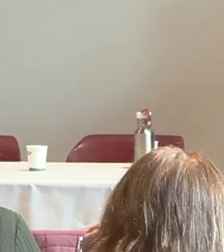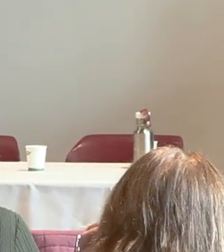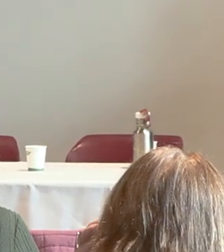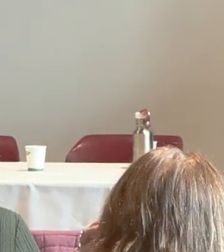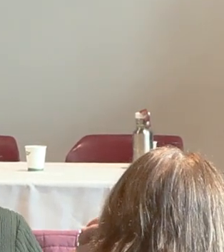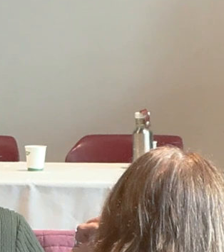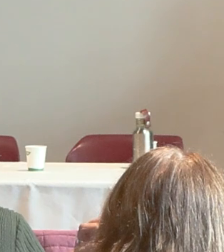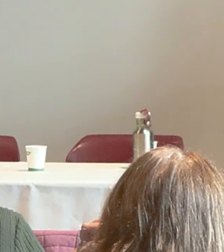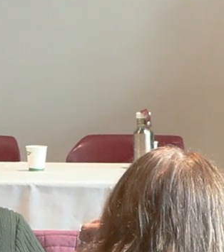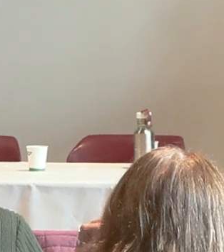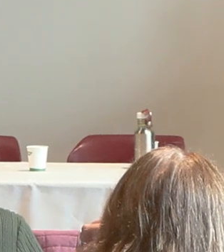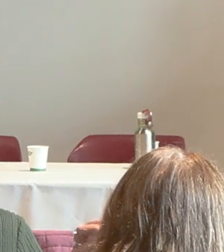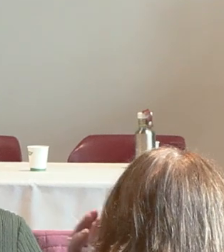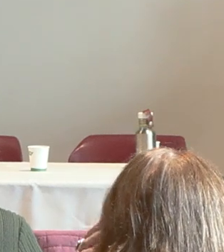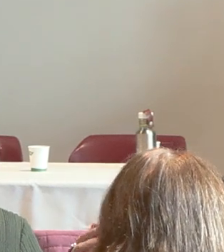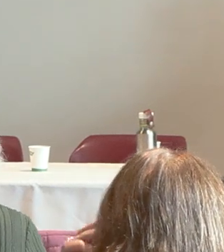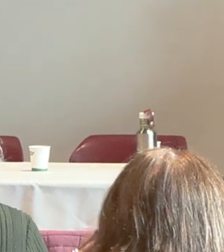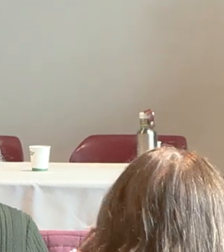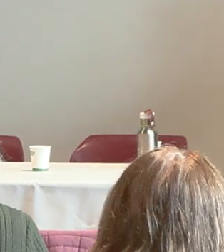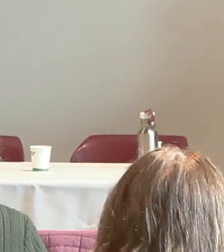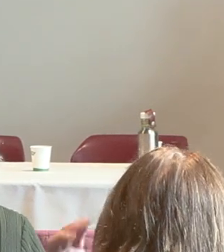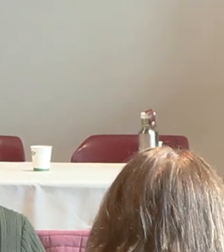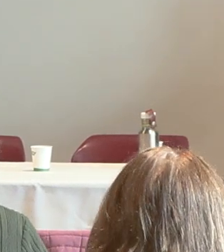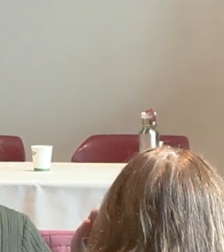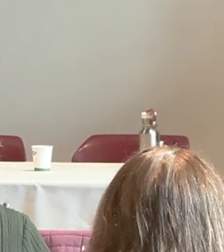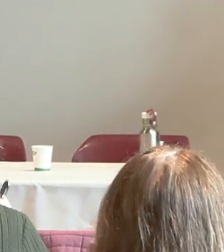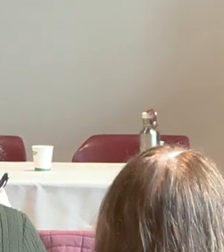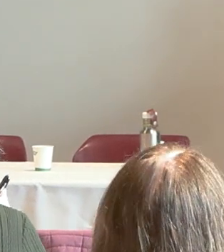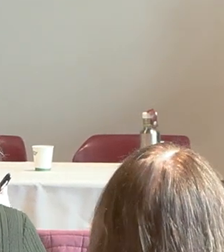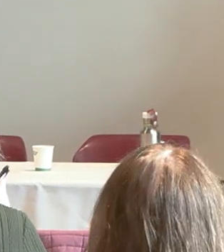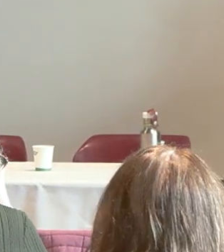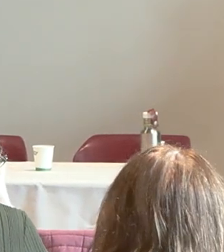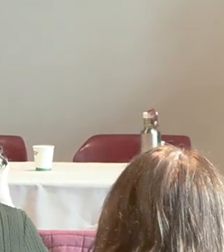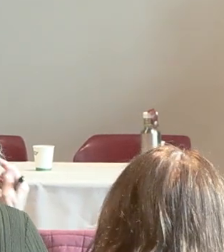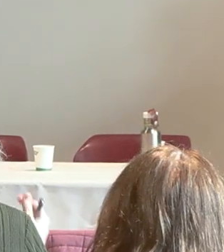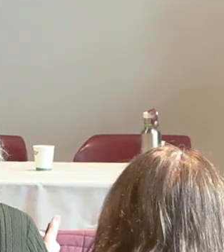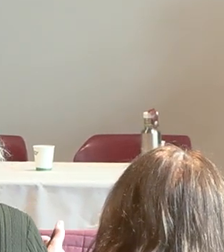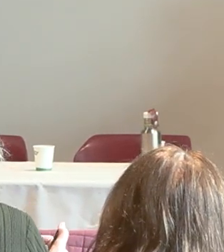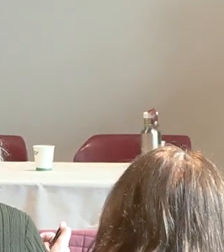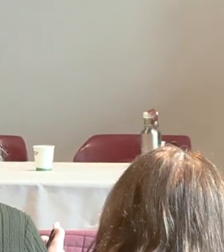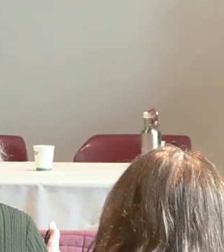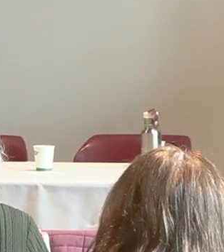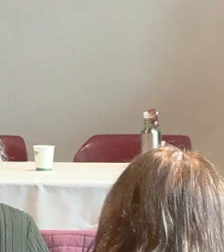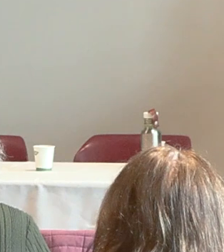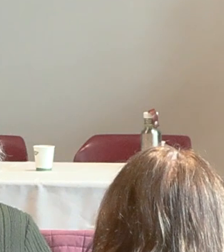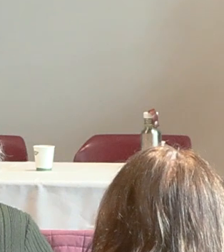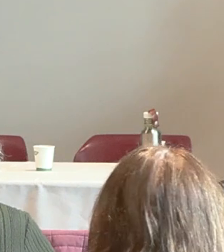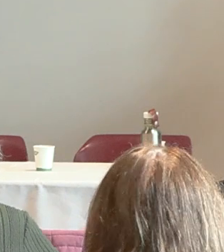writer's event started in 1987 has been enormously challenging